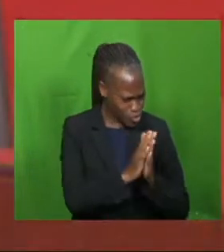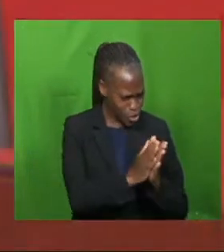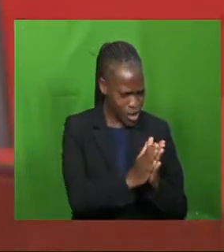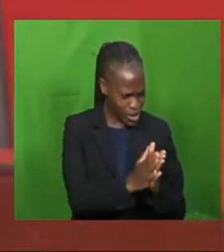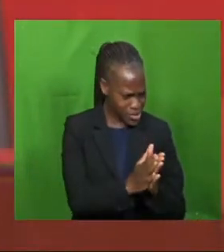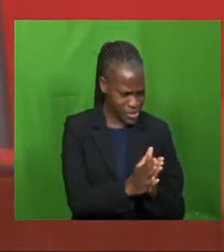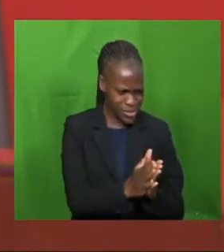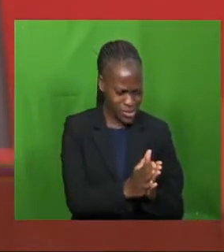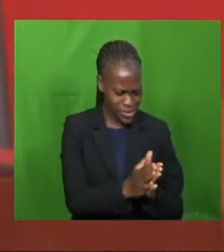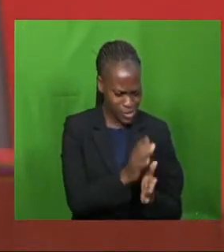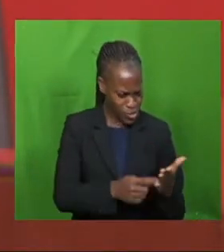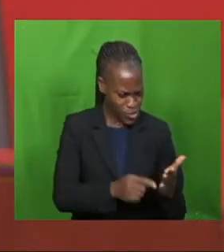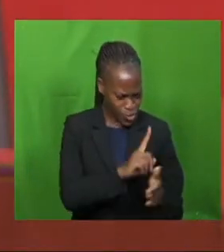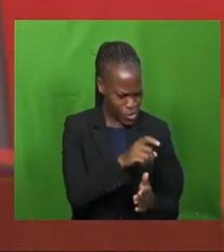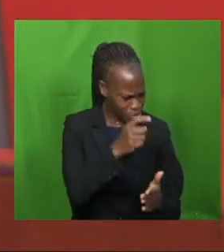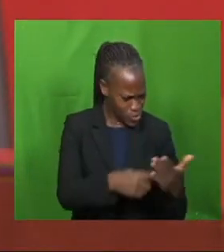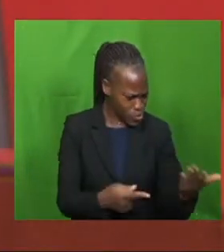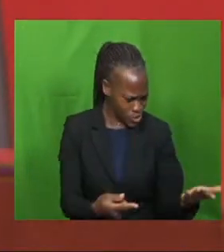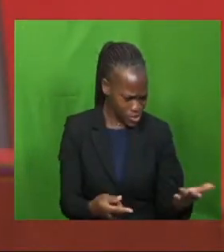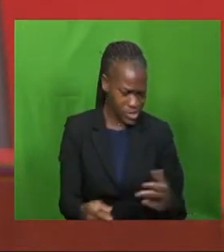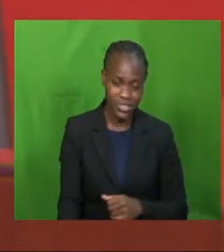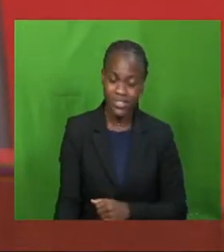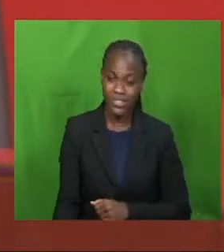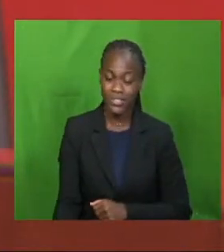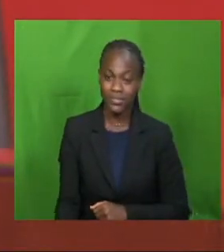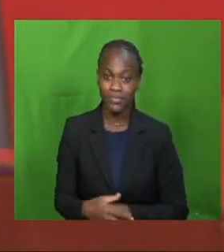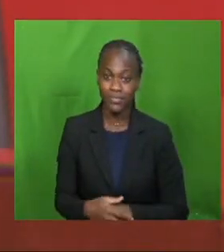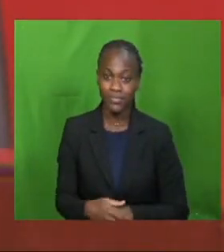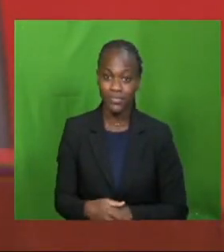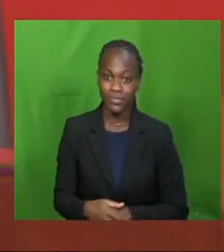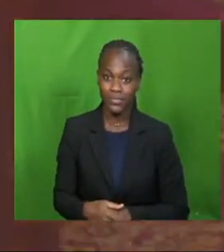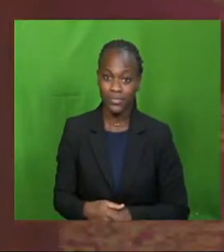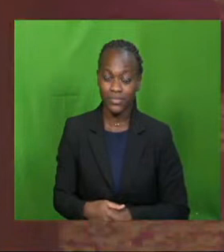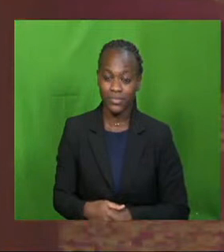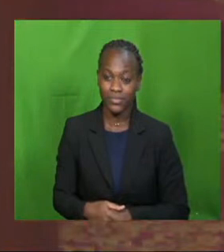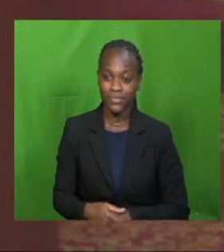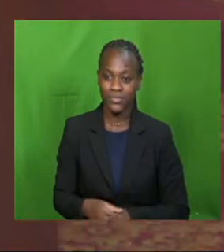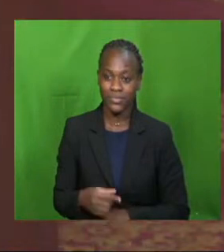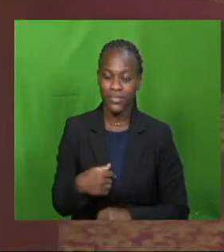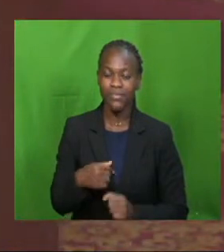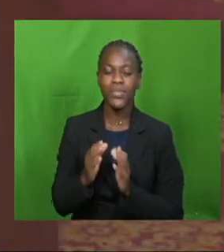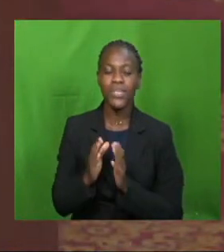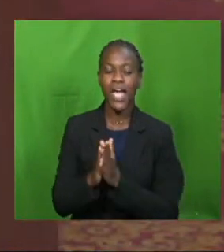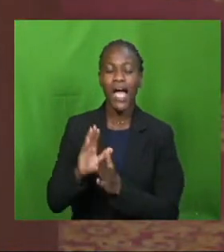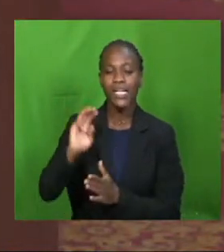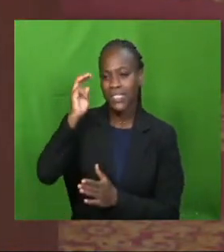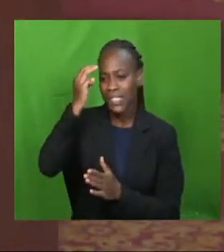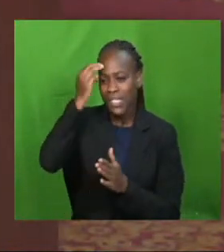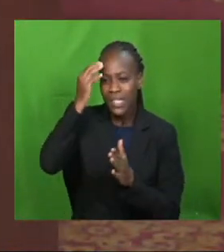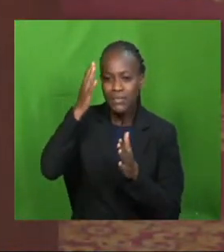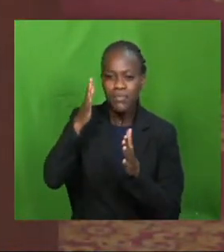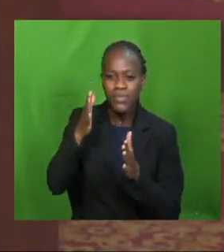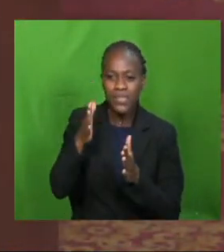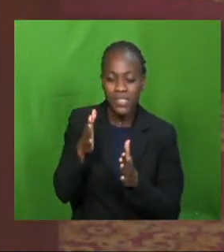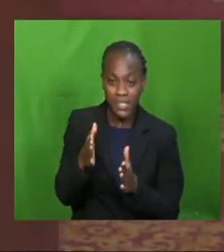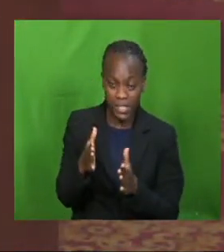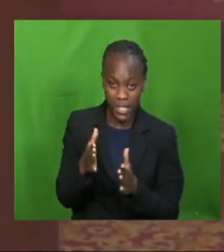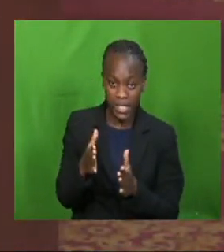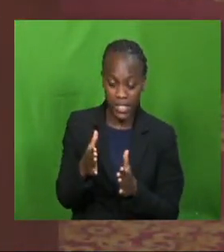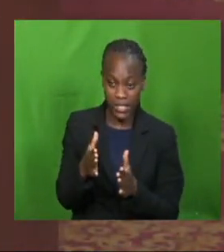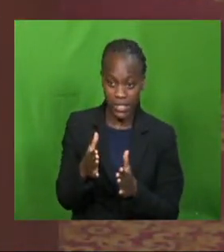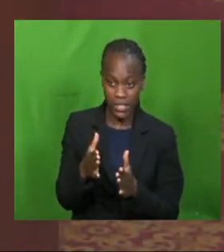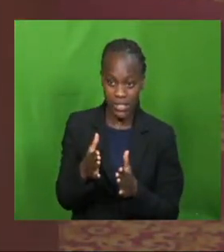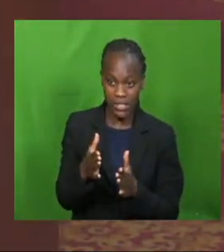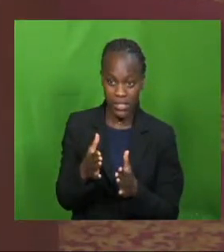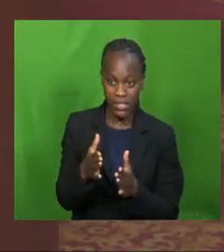now. So, Mr. Speaker, I was just going to ask the minister, in view of the paucity of